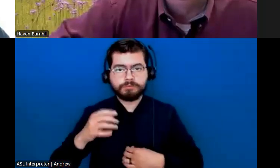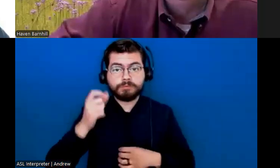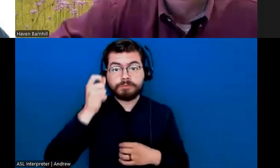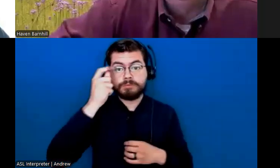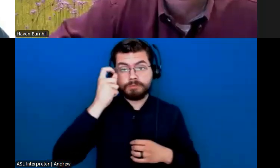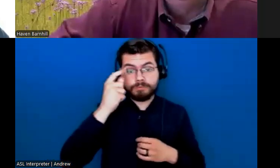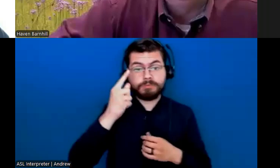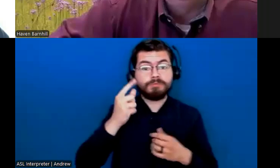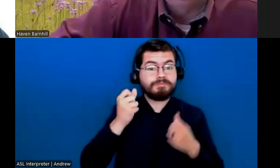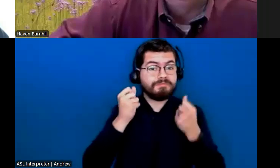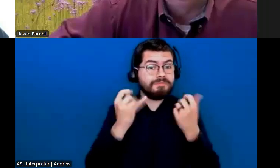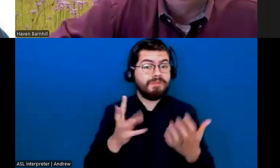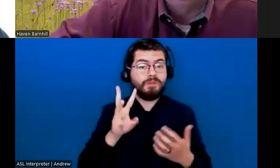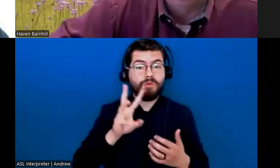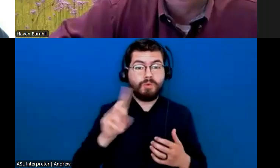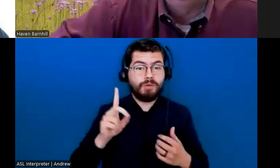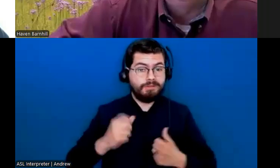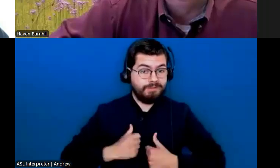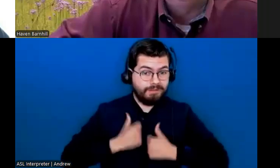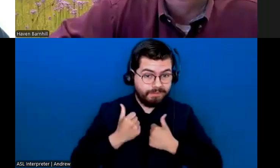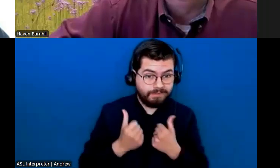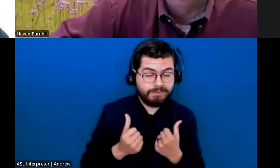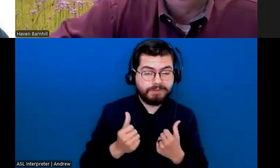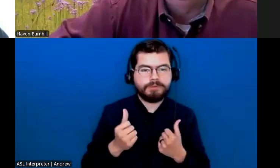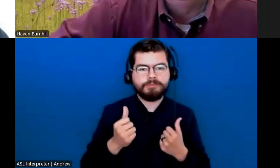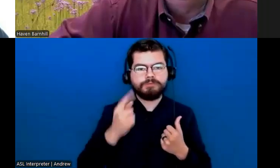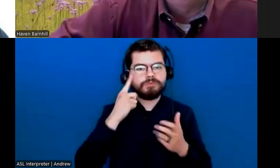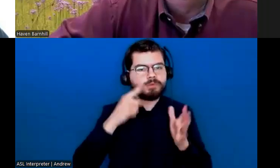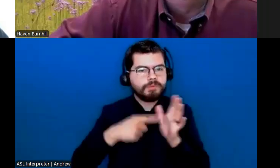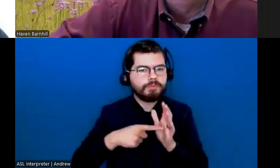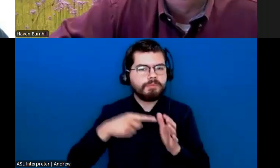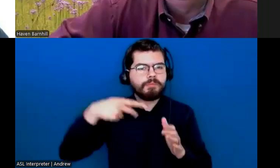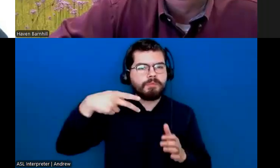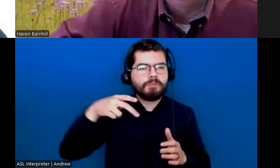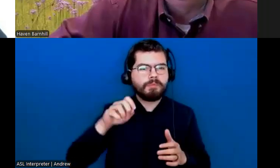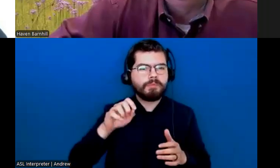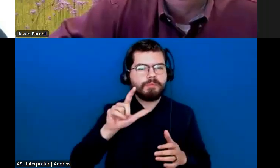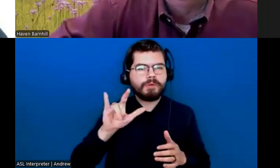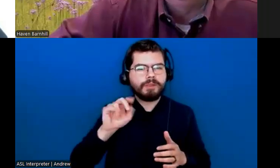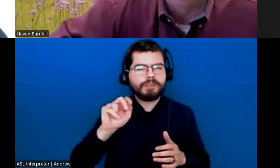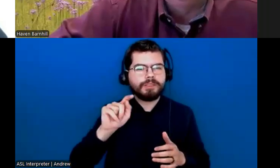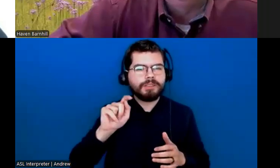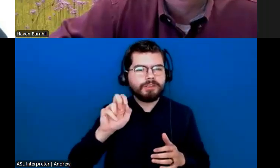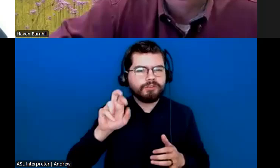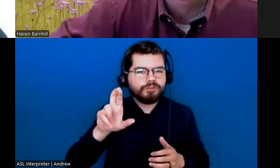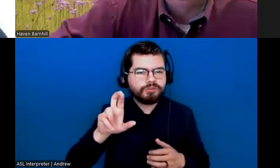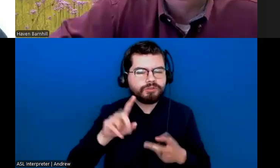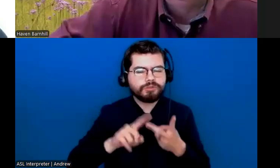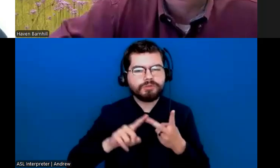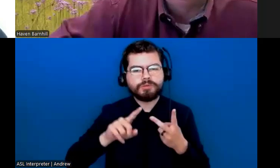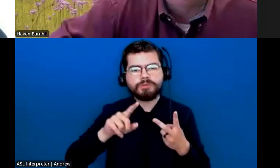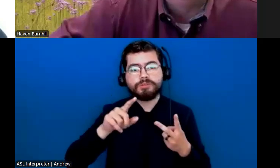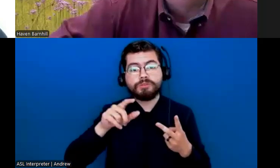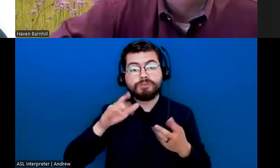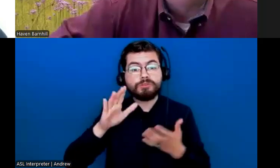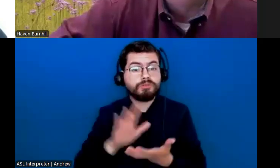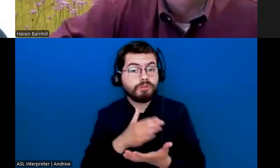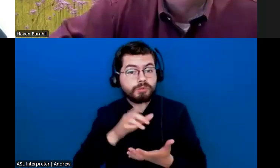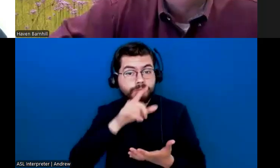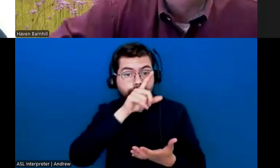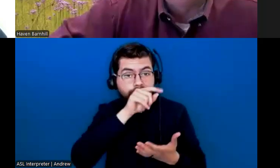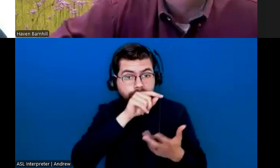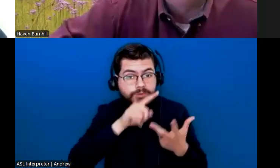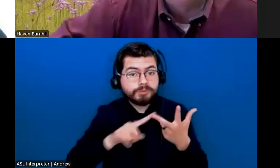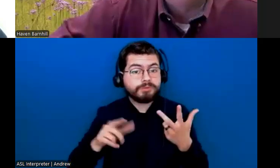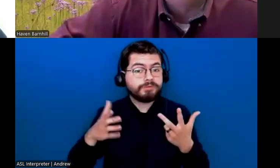whether fish or pollinators or waterfowl or neotropic mimic songbirds, they depend on